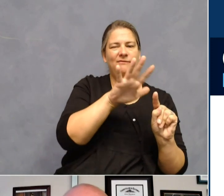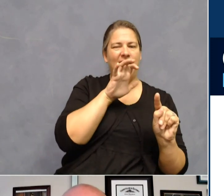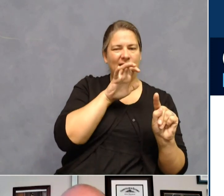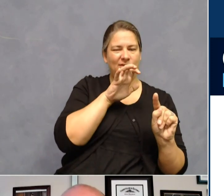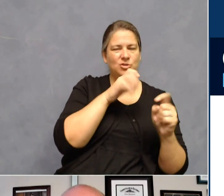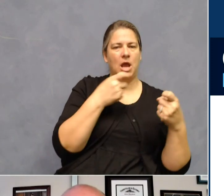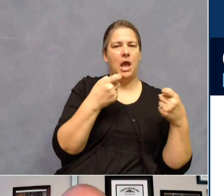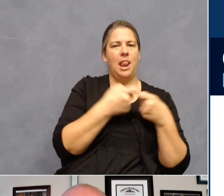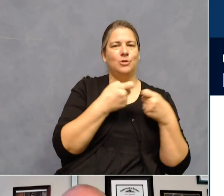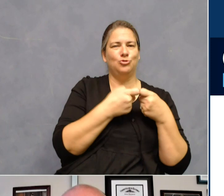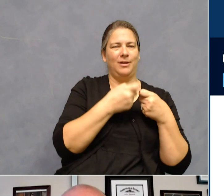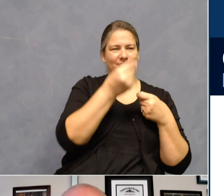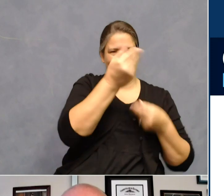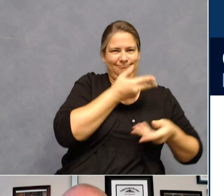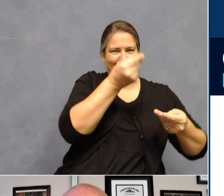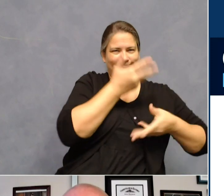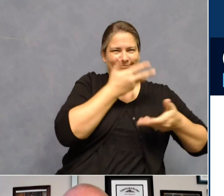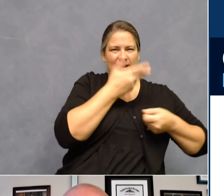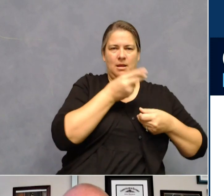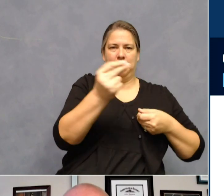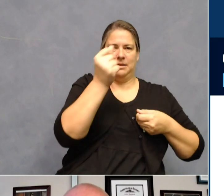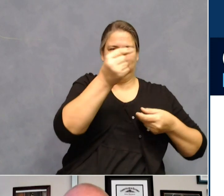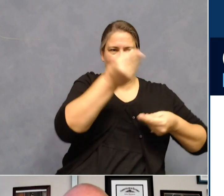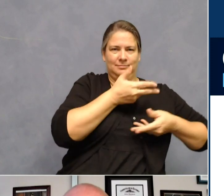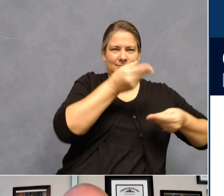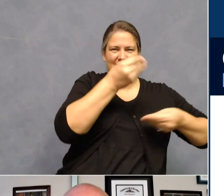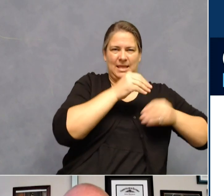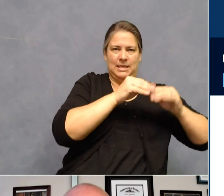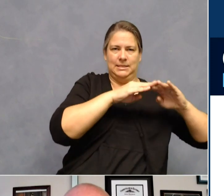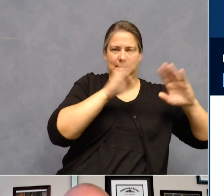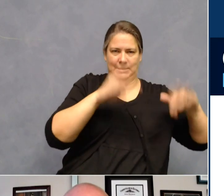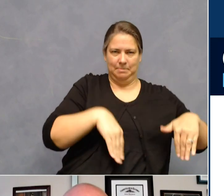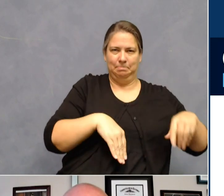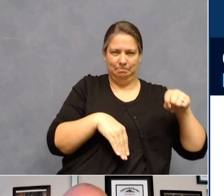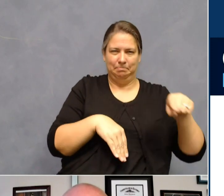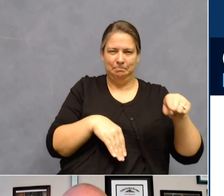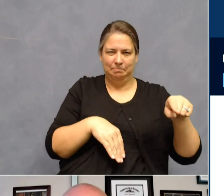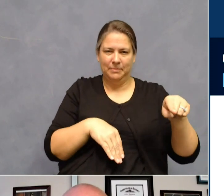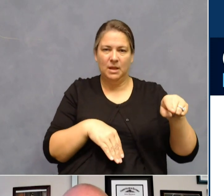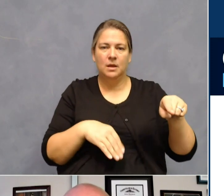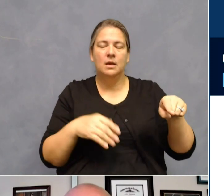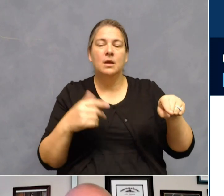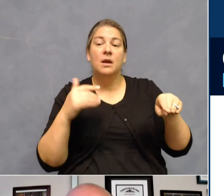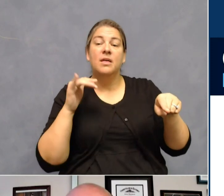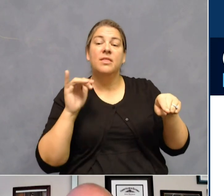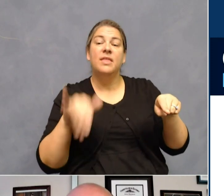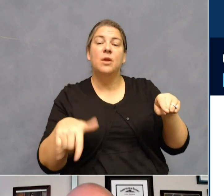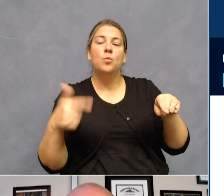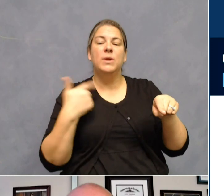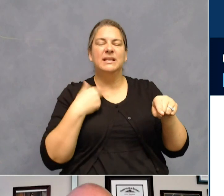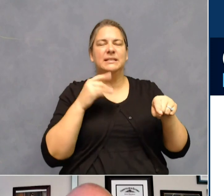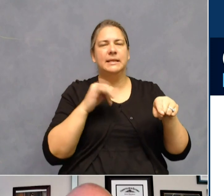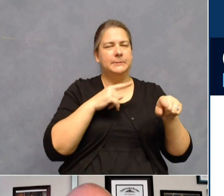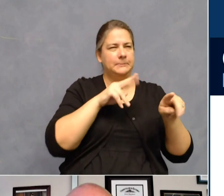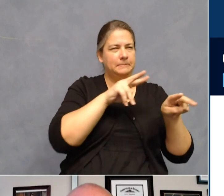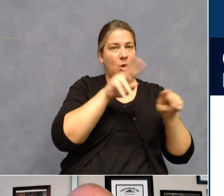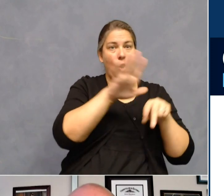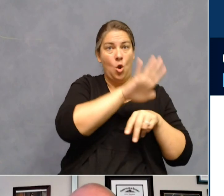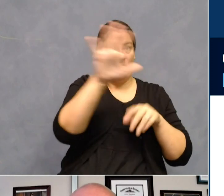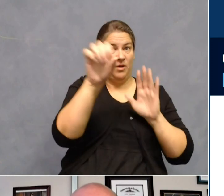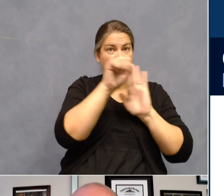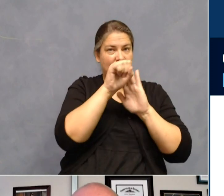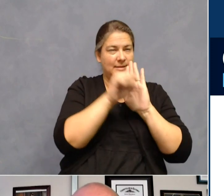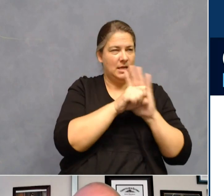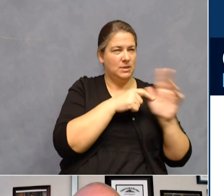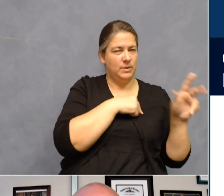looked, it fans out across the state. It's a geographically distributed sampling. It is a large sampling,